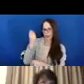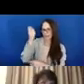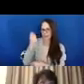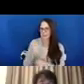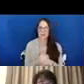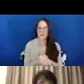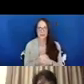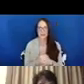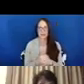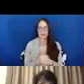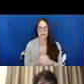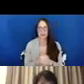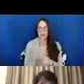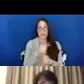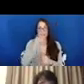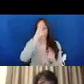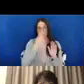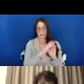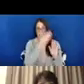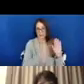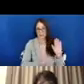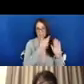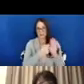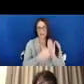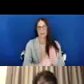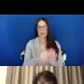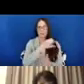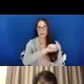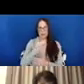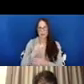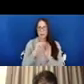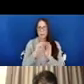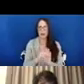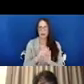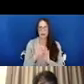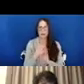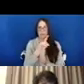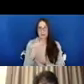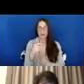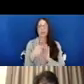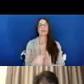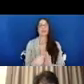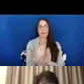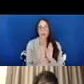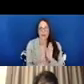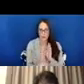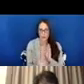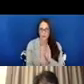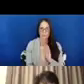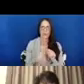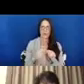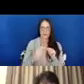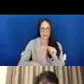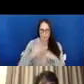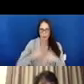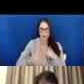This graphic depicts the Social Security Model of Disability showing an iterative process. On the